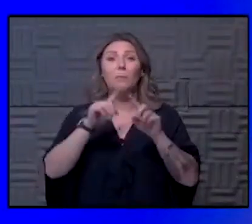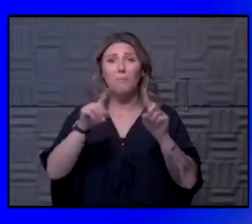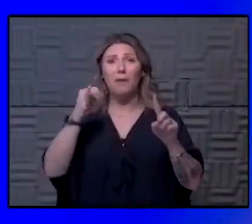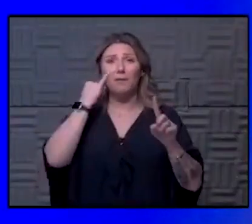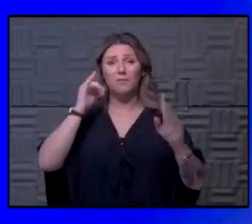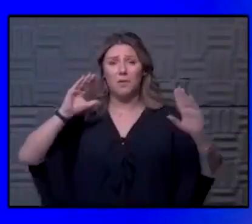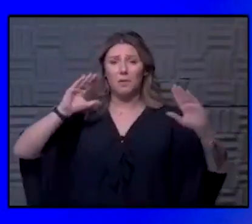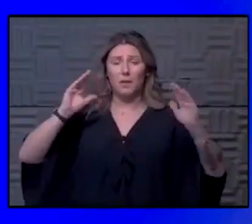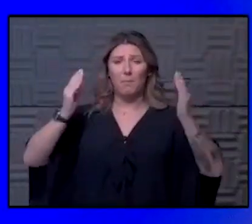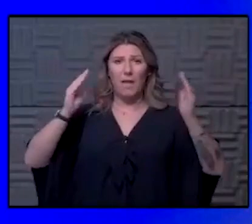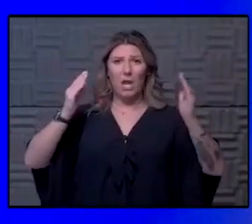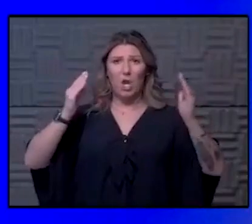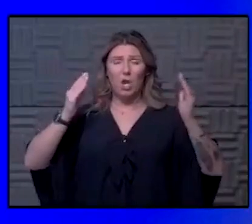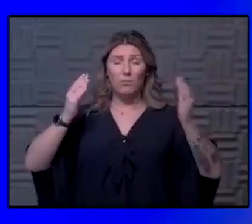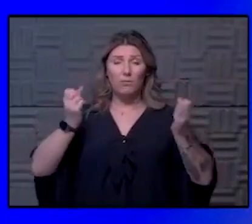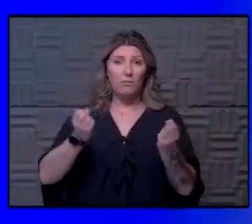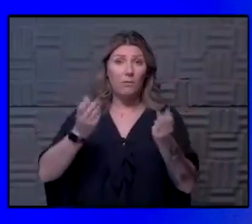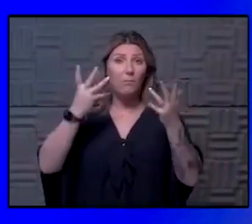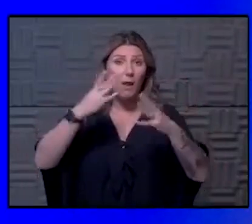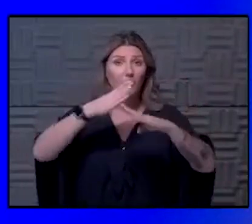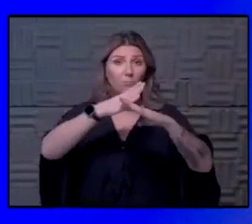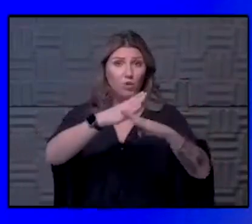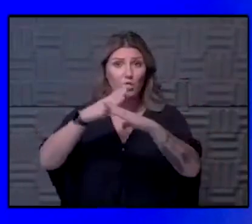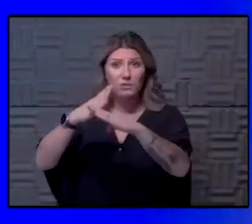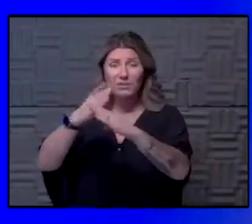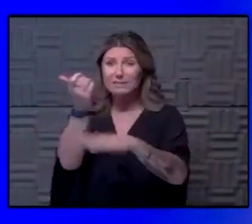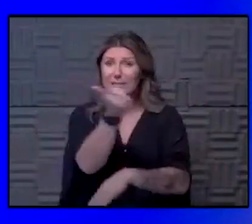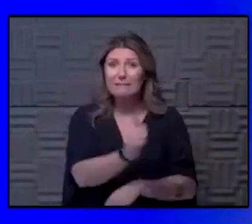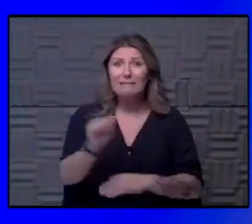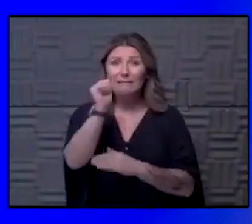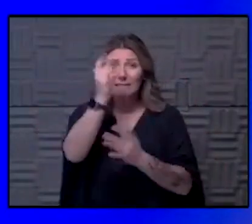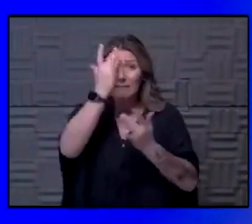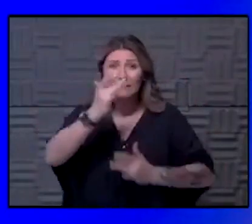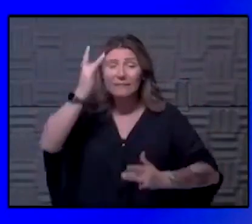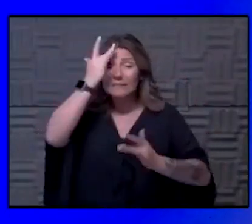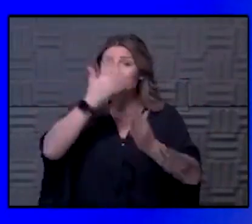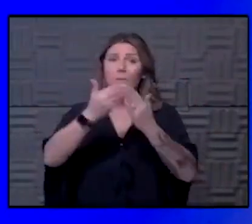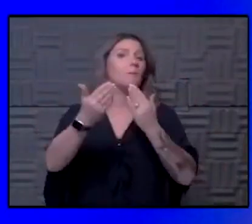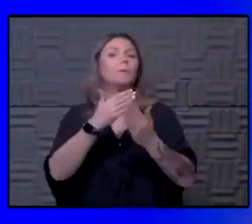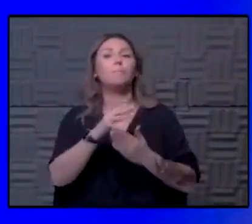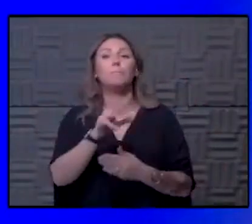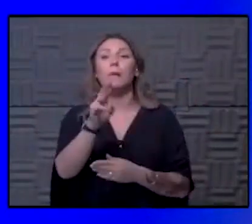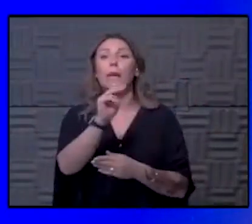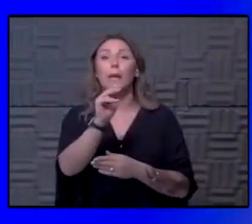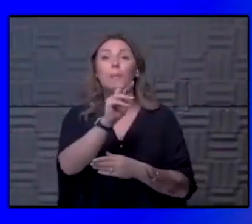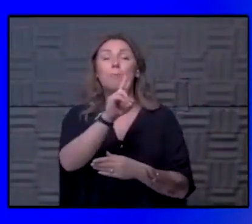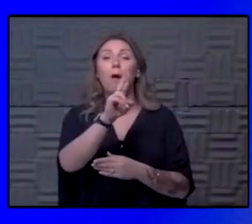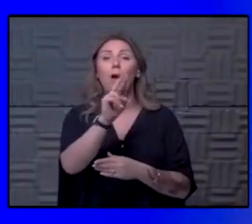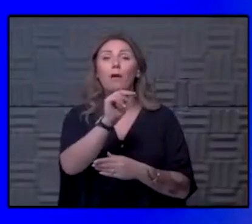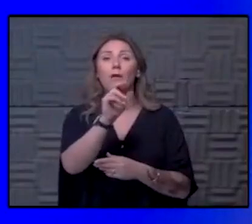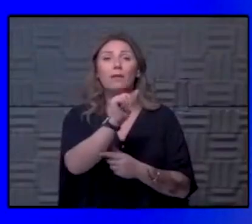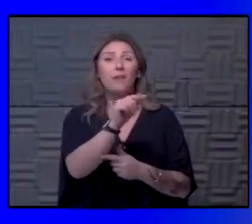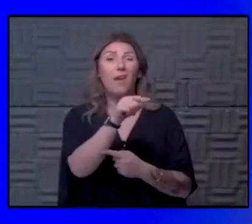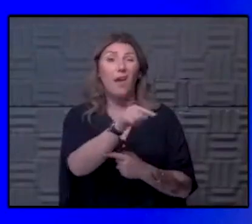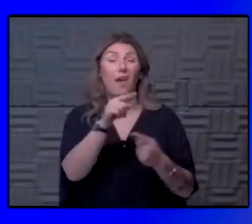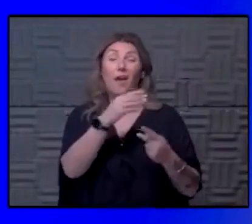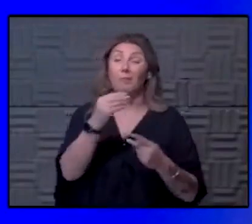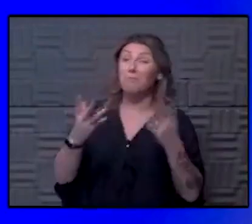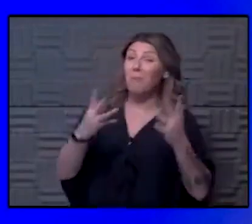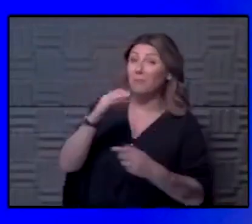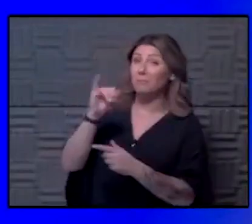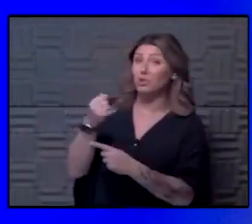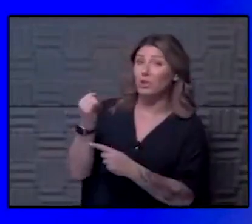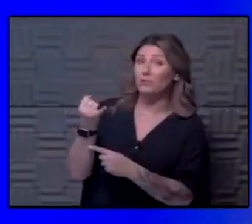comparing just the amount of protection against any disease whatsoever, these mRNA vaccines and maybe even the Johnson & Johnson